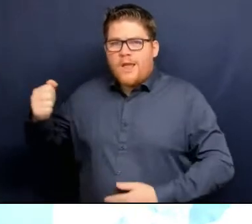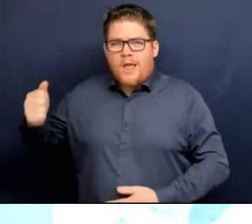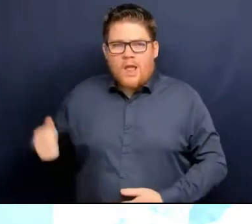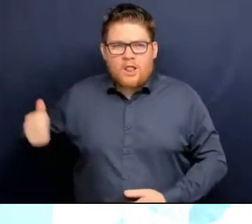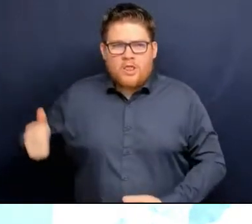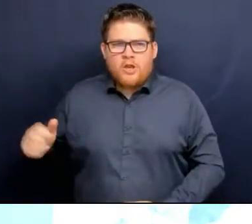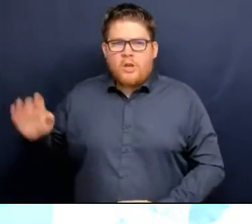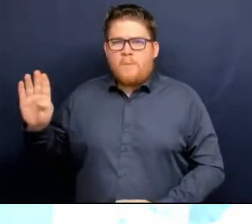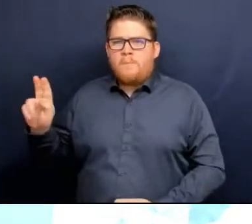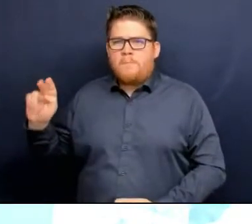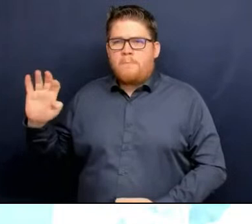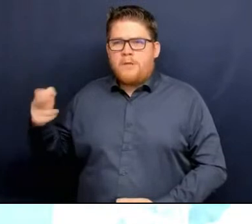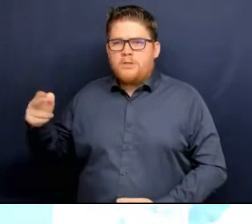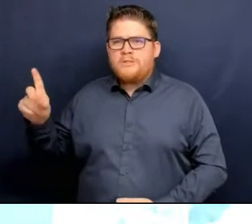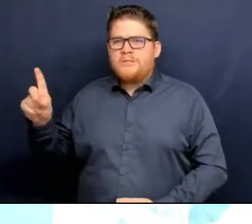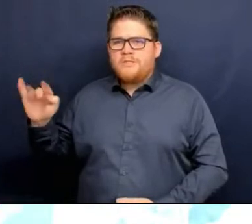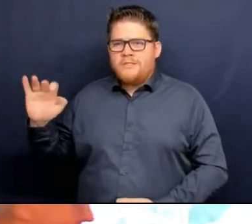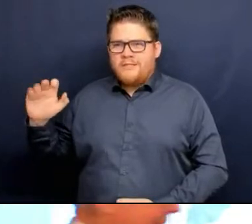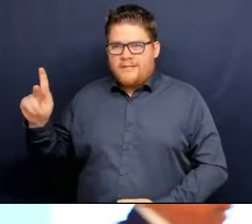way.